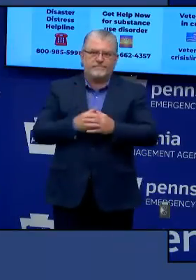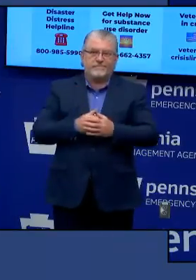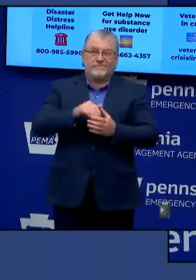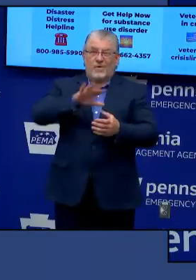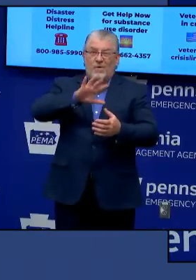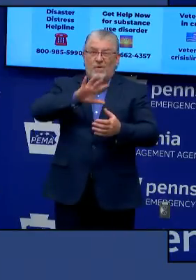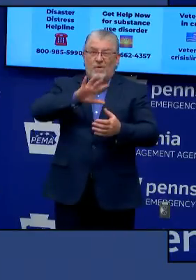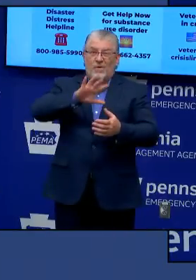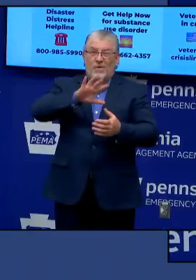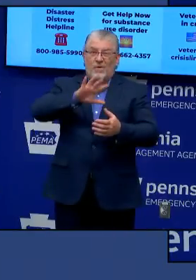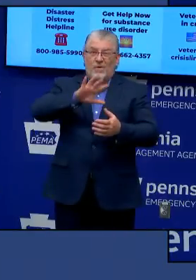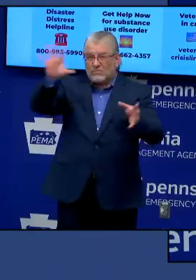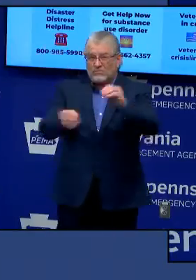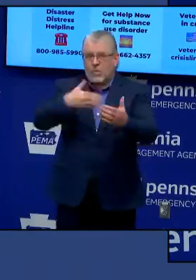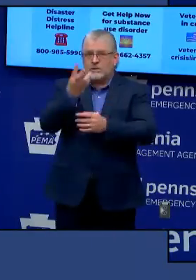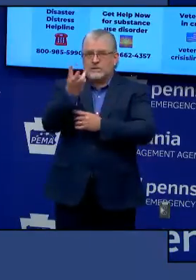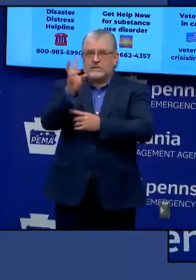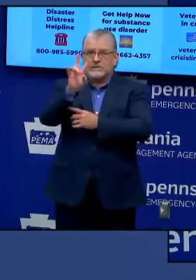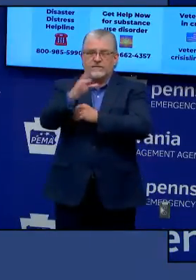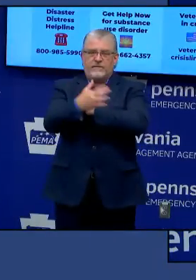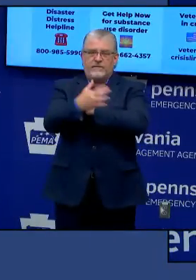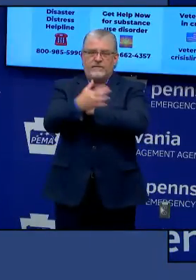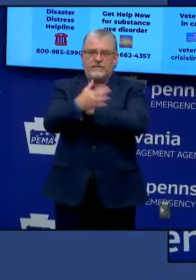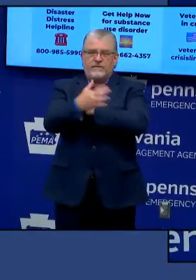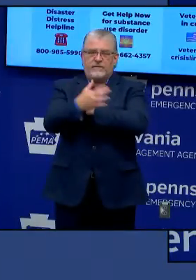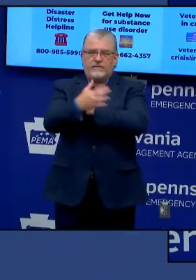counties. Approximately